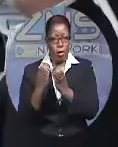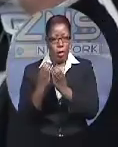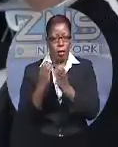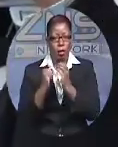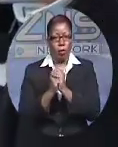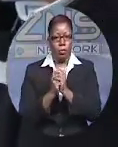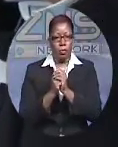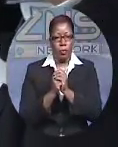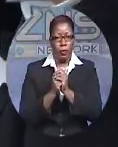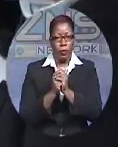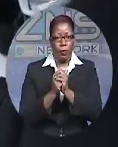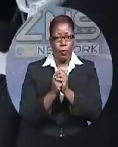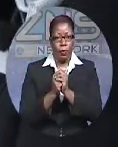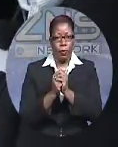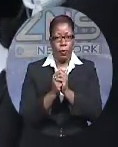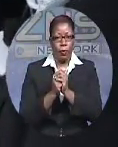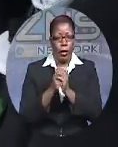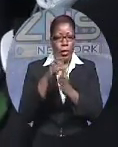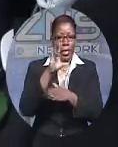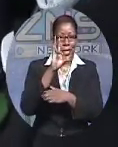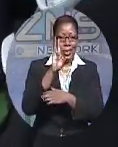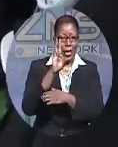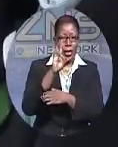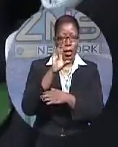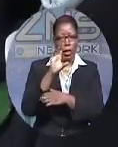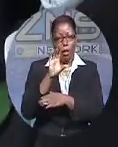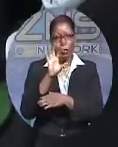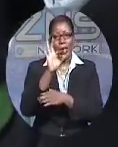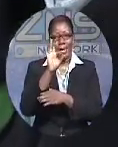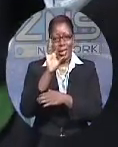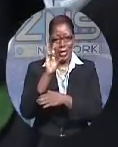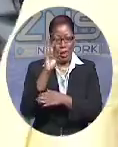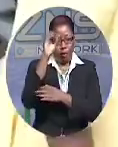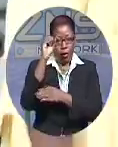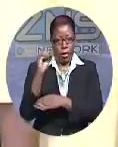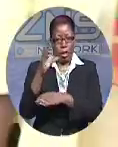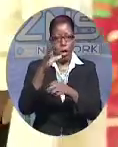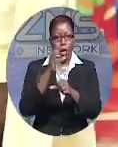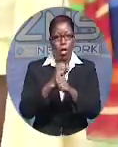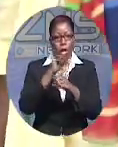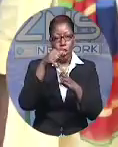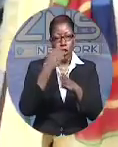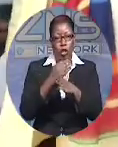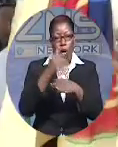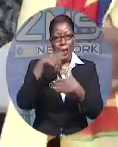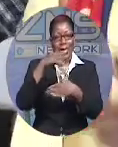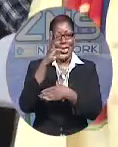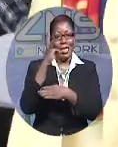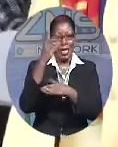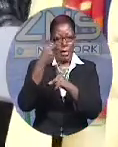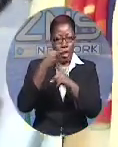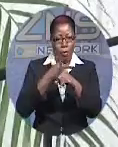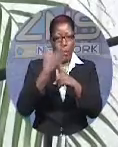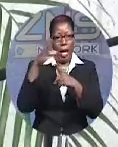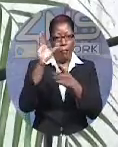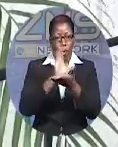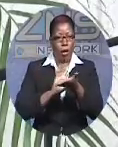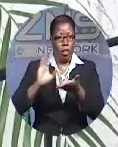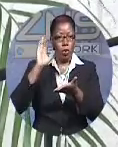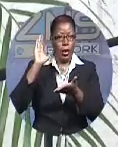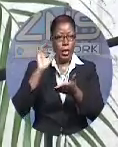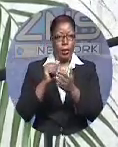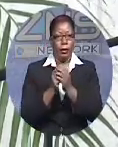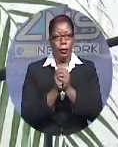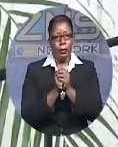rate of his institute. 97% of their students receive jobs within 6 months after graduating. We need now